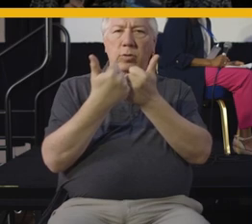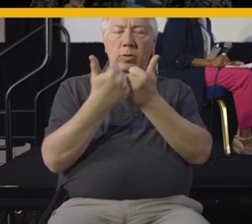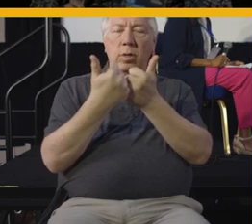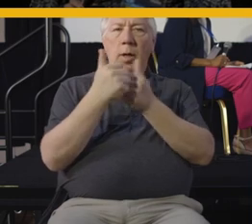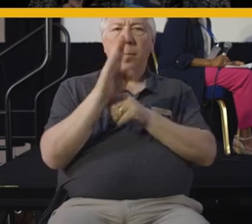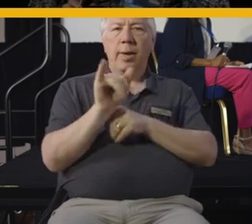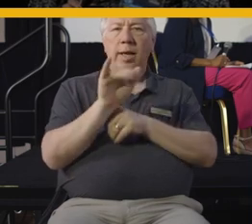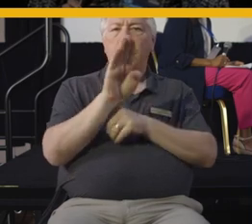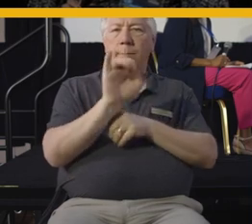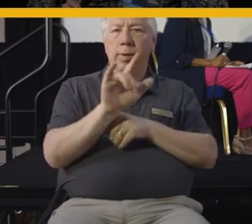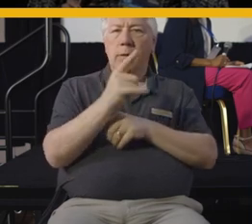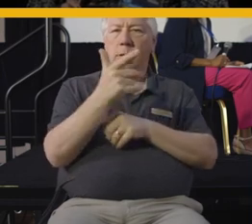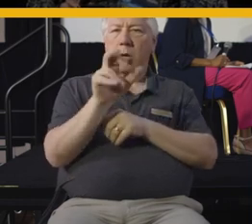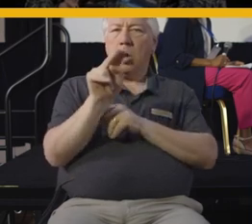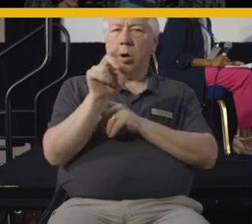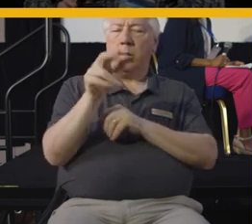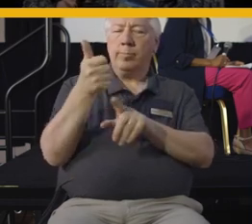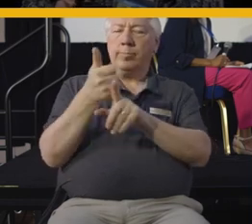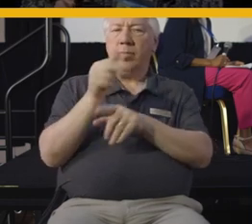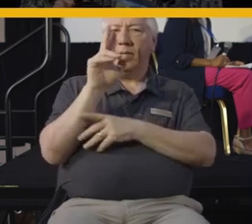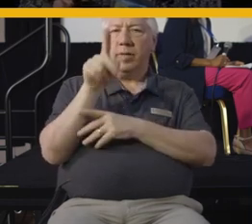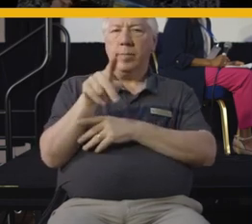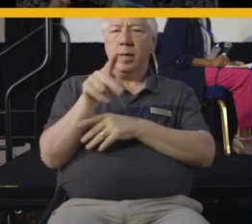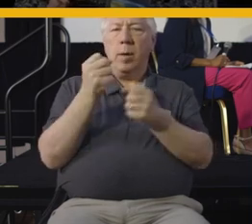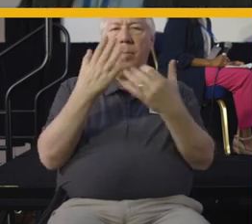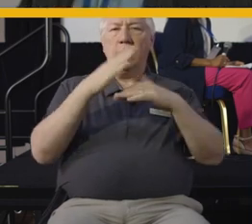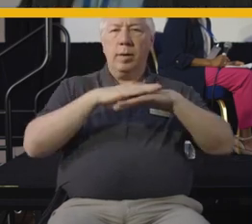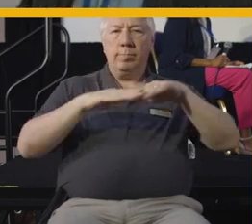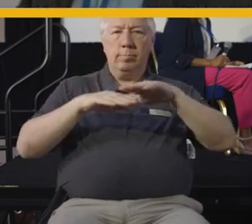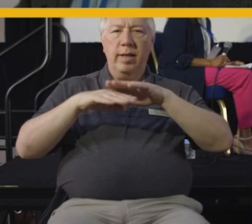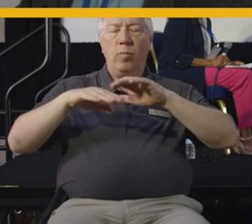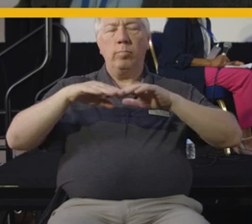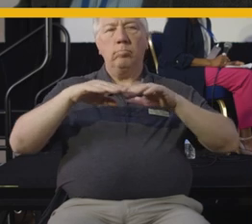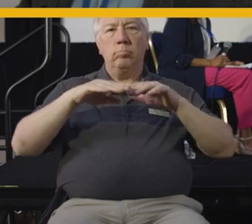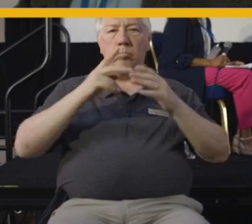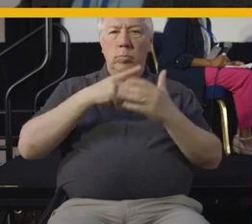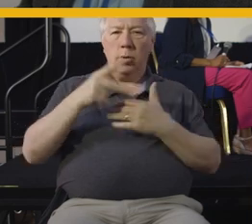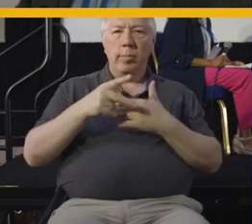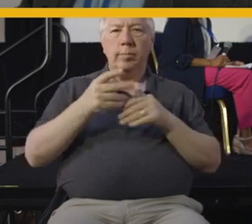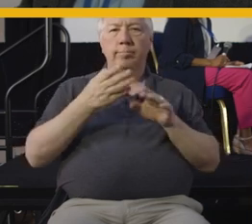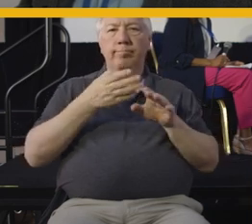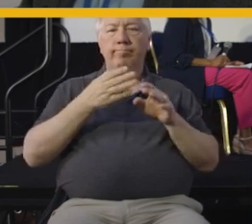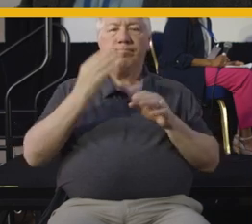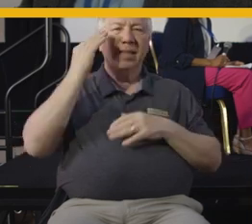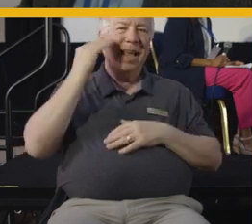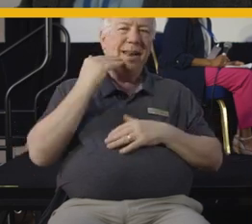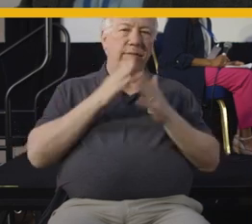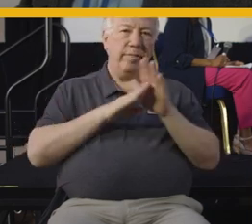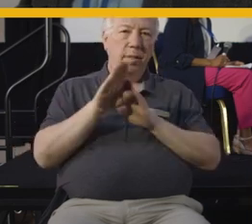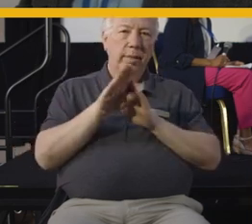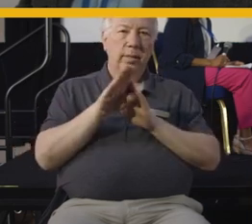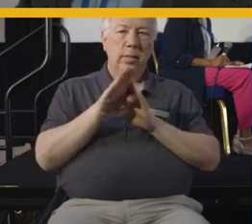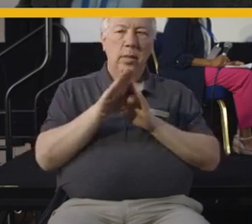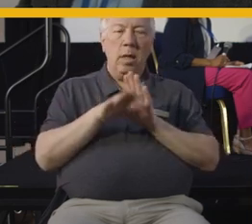down by Bill Gardner, who's VP of multi-platform programming and head of development, find a